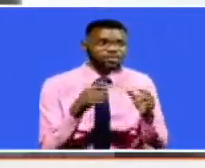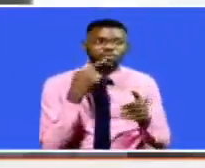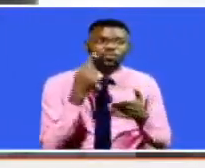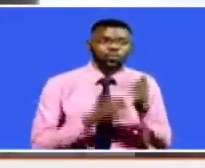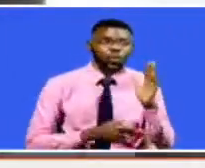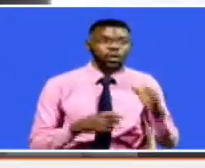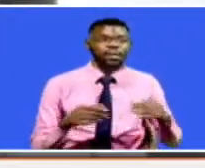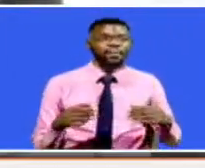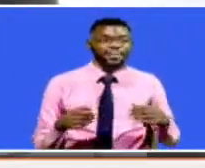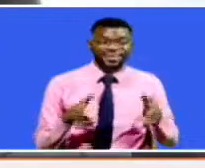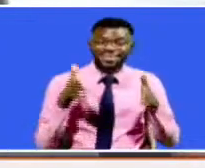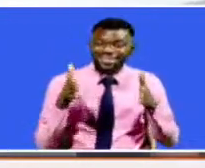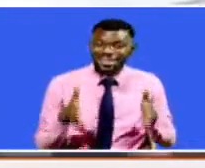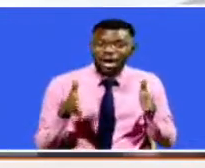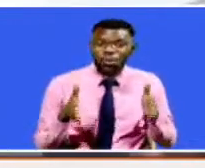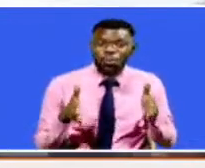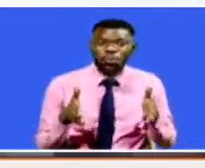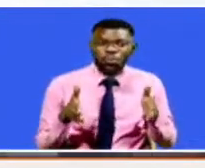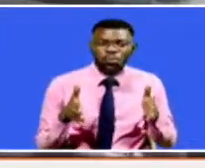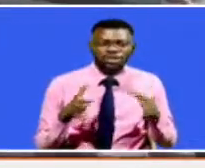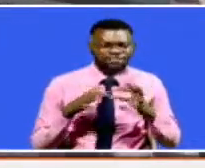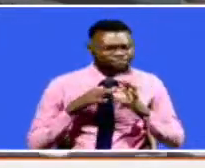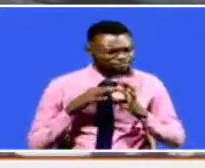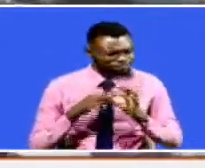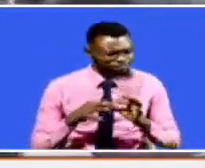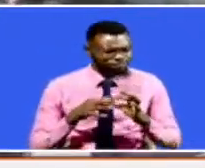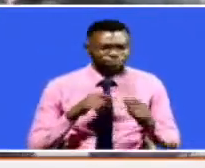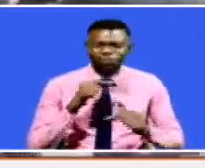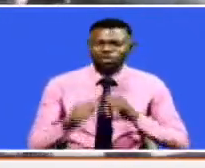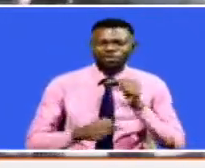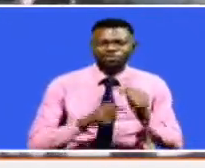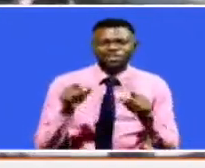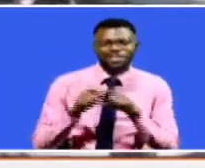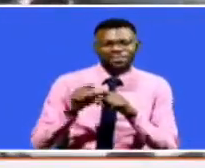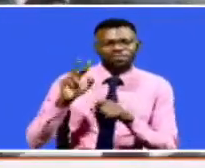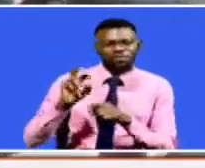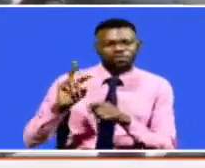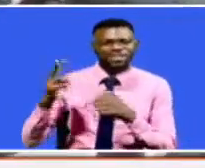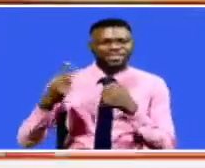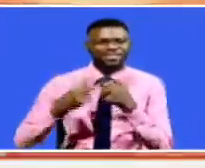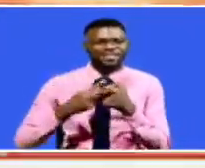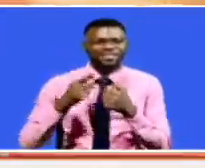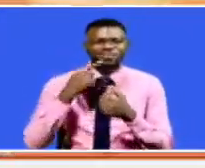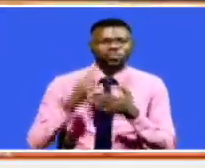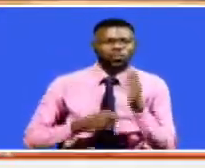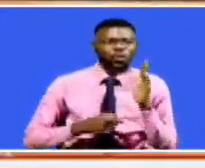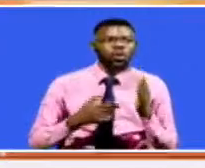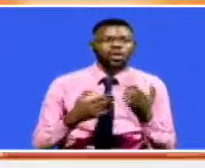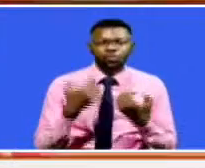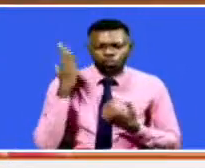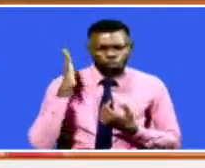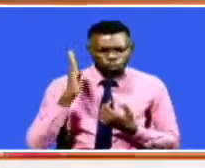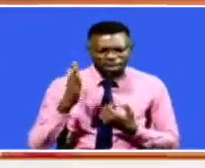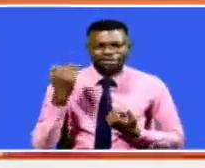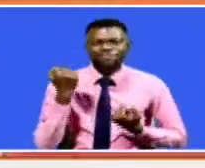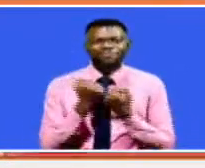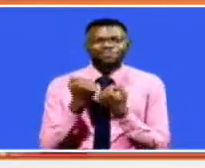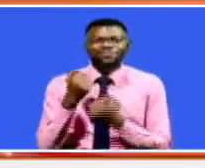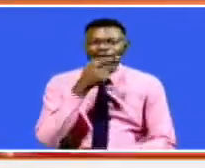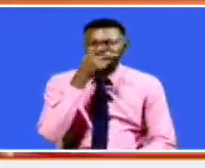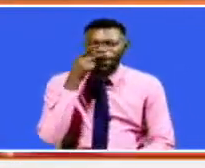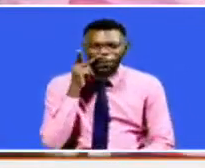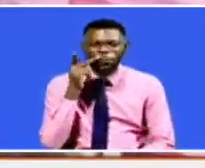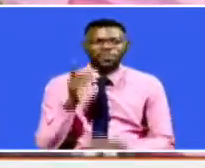their supporters that they will remain intact beyond 2027 and pledge to return favor to the Wiper leader should he be named their